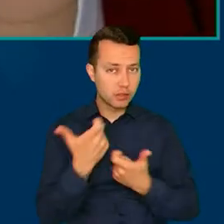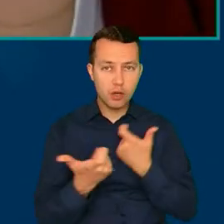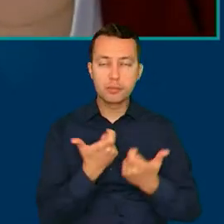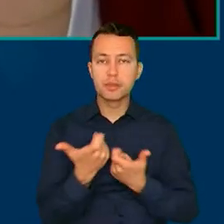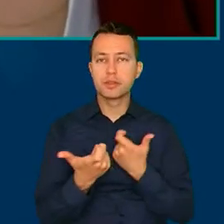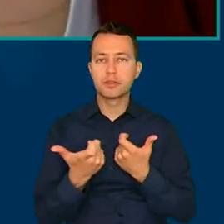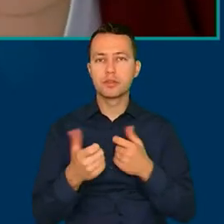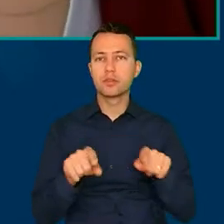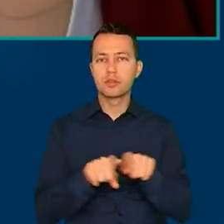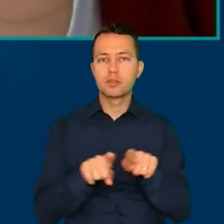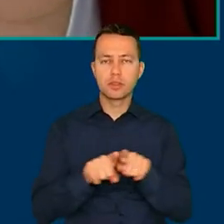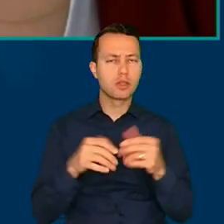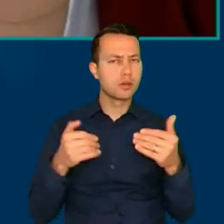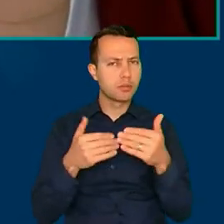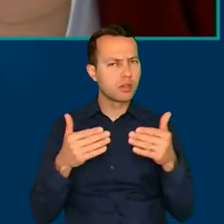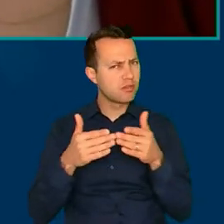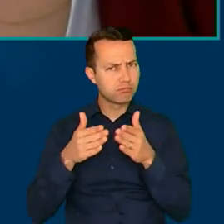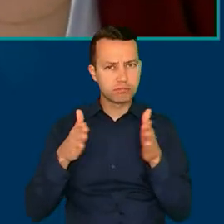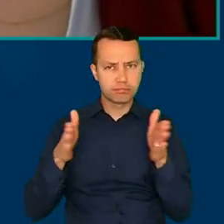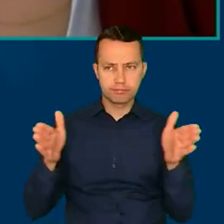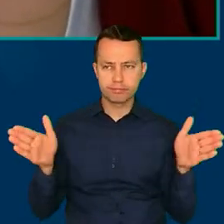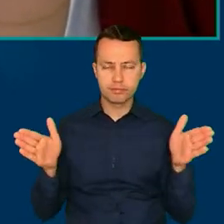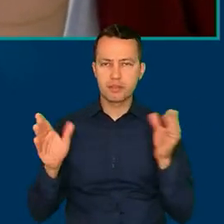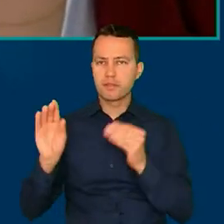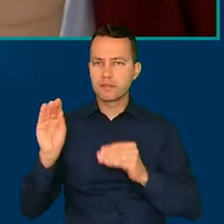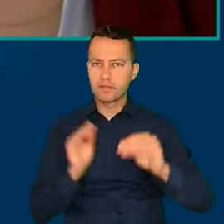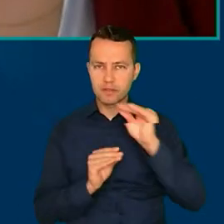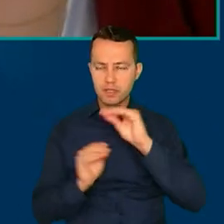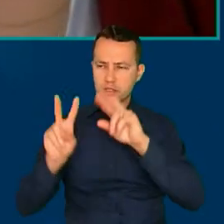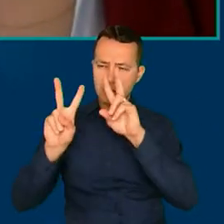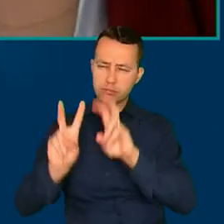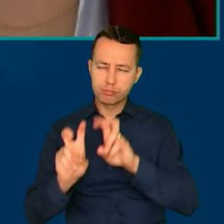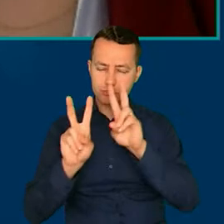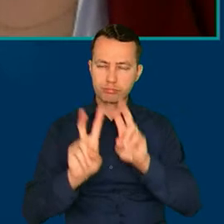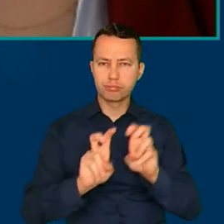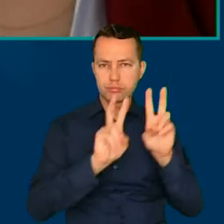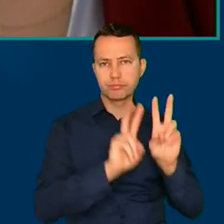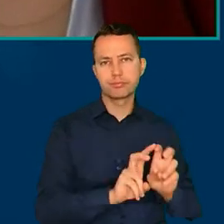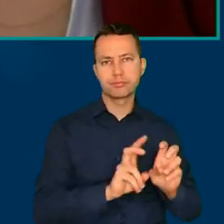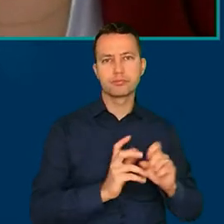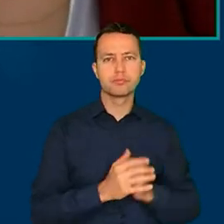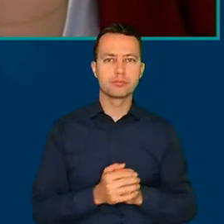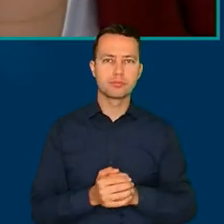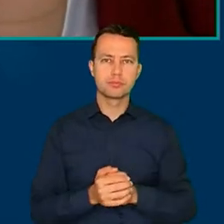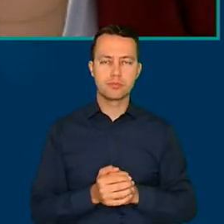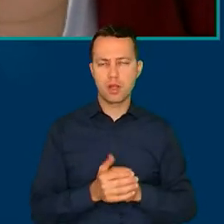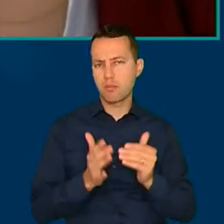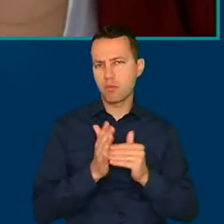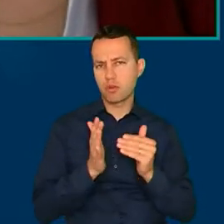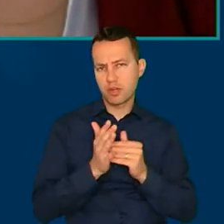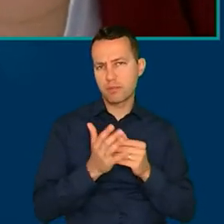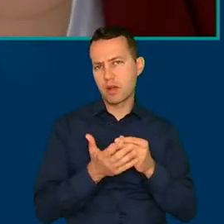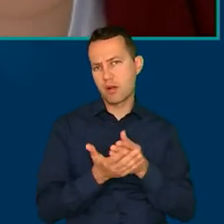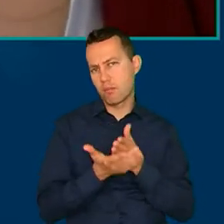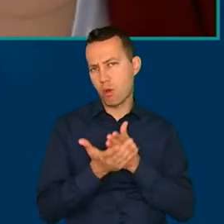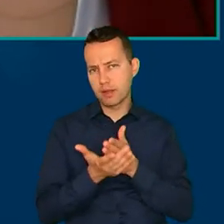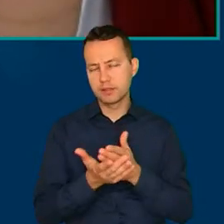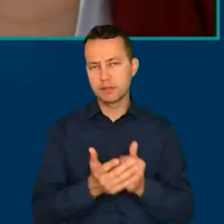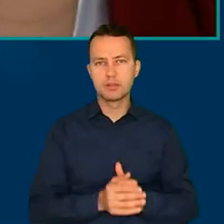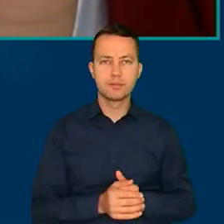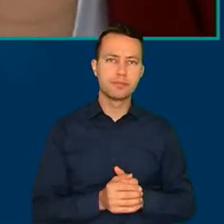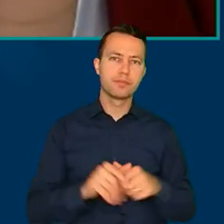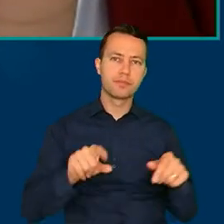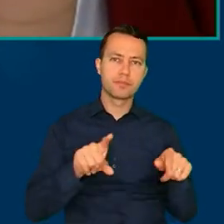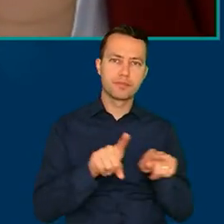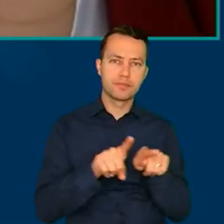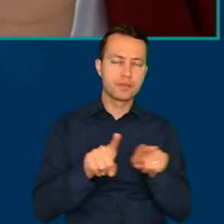prioritization process might be informed by other things as well. That's things like legal obligations. So we know in some jurisdictions, enterprises are